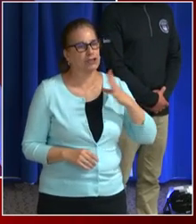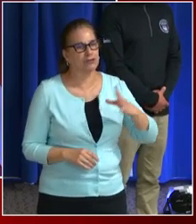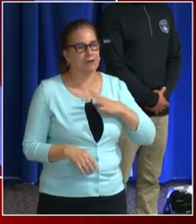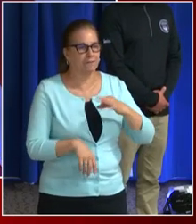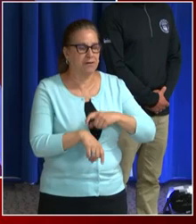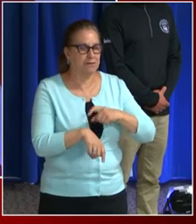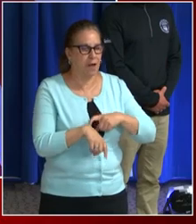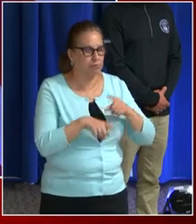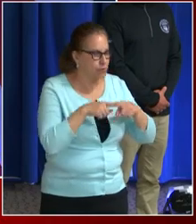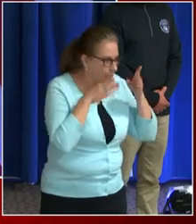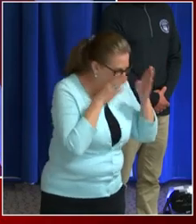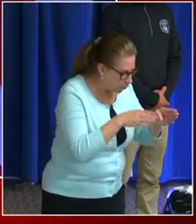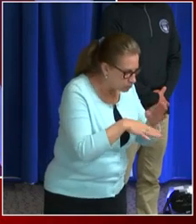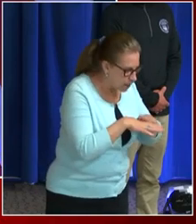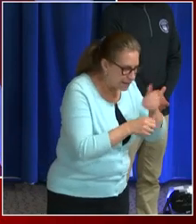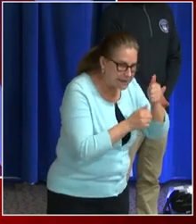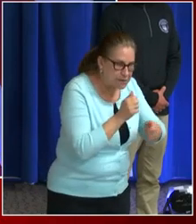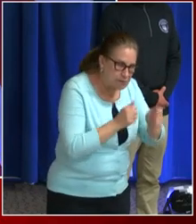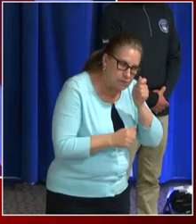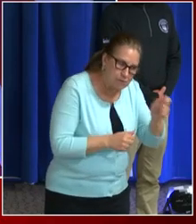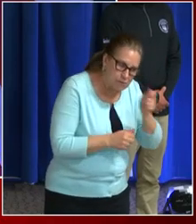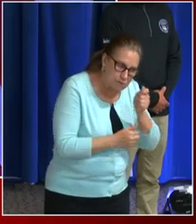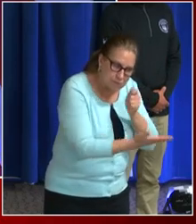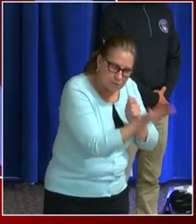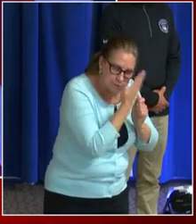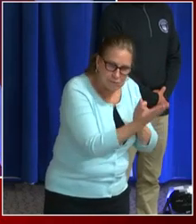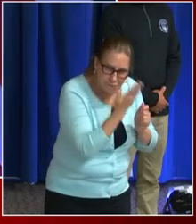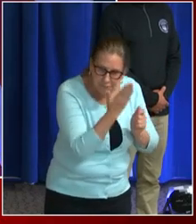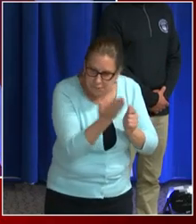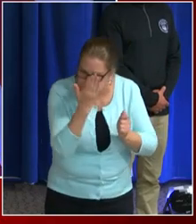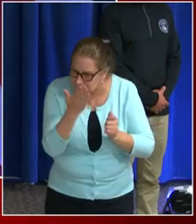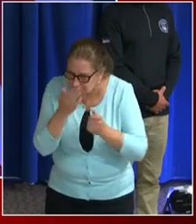community relations, people's first right to